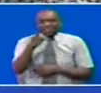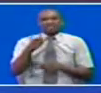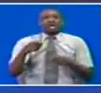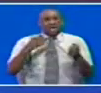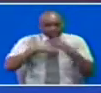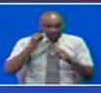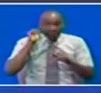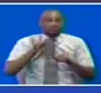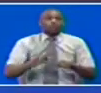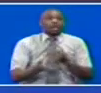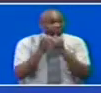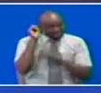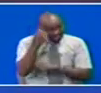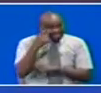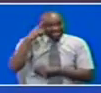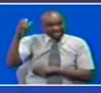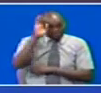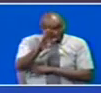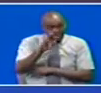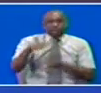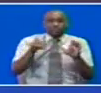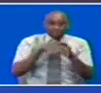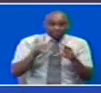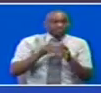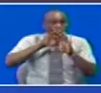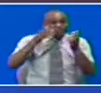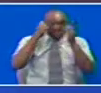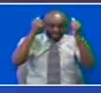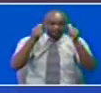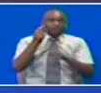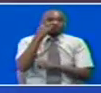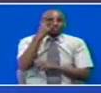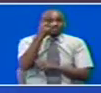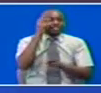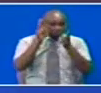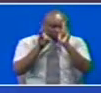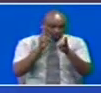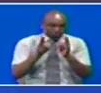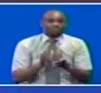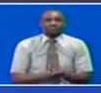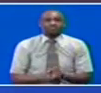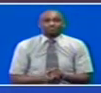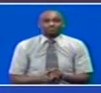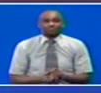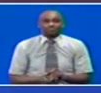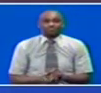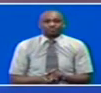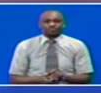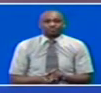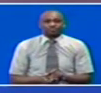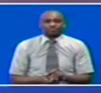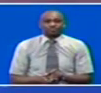kuisaidia Kenya kuafikia ndoto ya kushiriki kombe la dunia mwaka 2022. And then we're gonna have a Q&A.